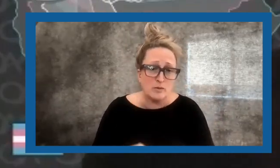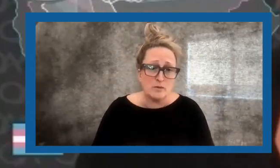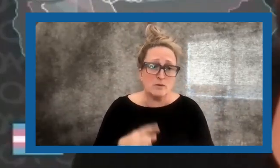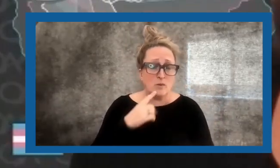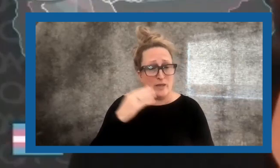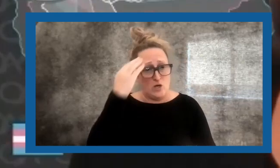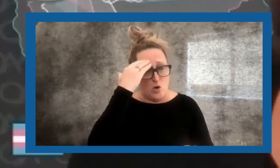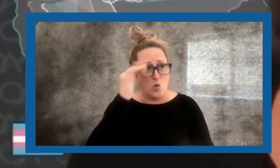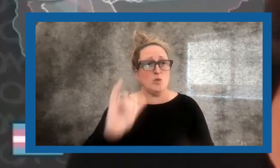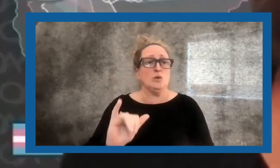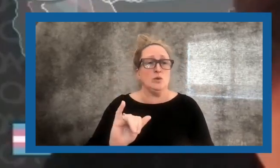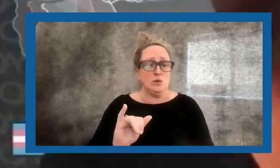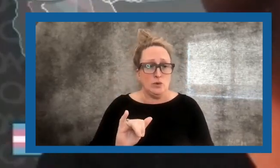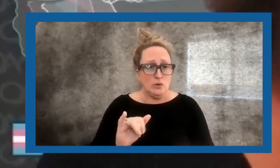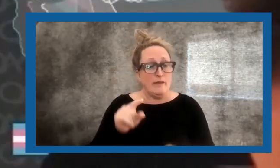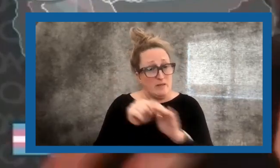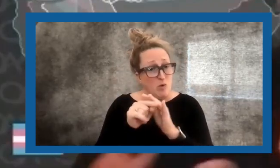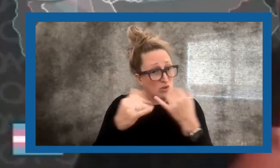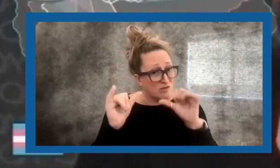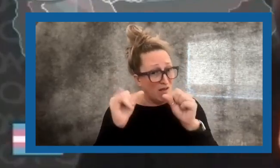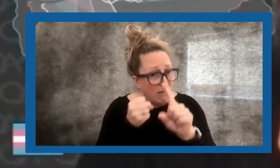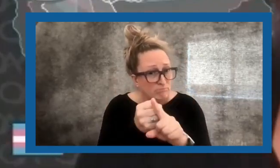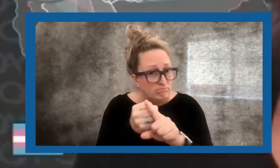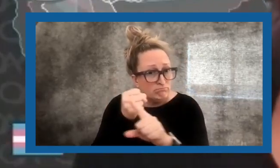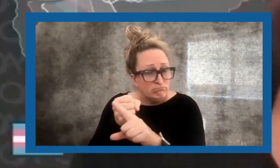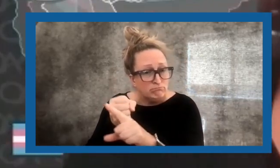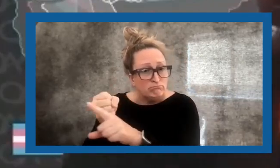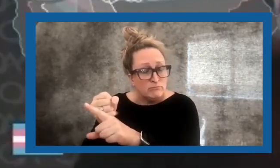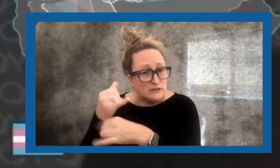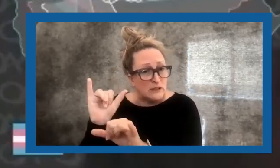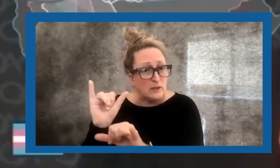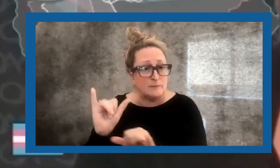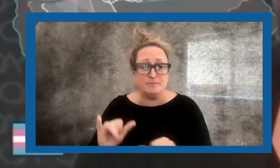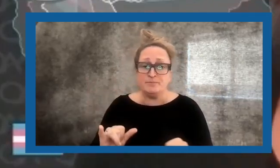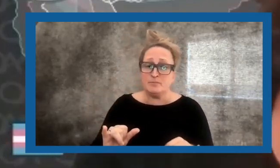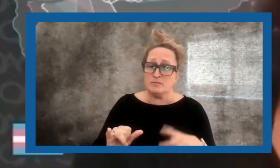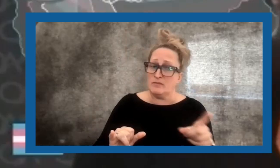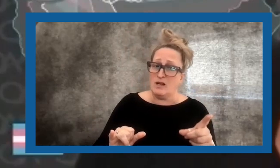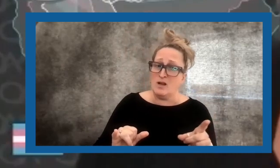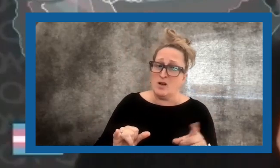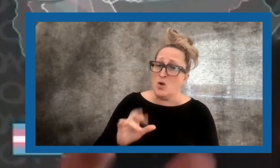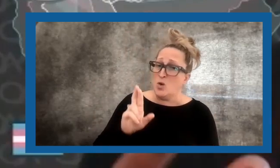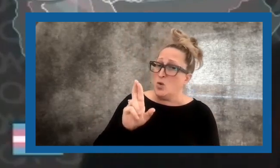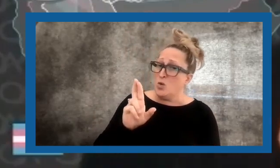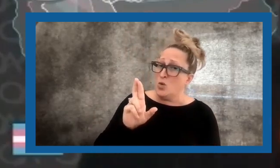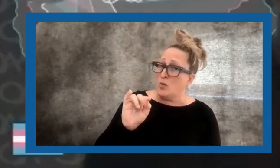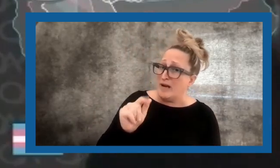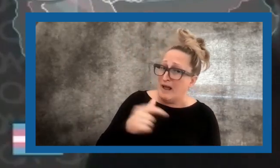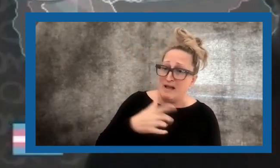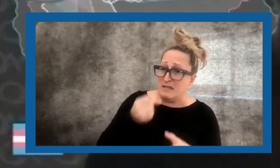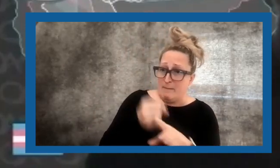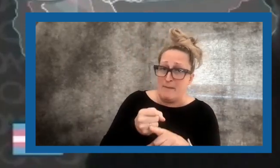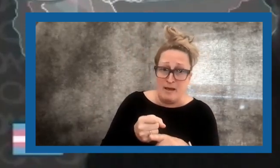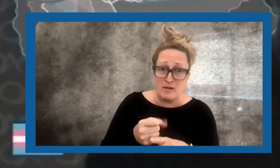we know that these murders still have impact, right? Readers, and I think Rita has her impact. Look at the impact of